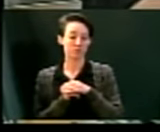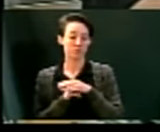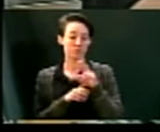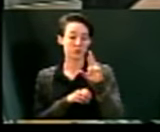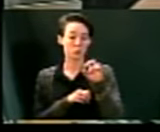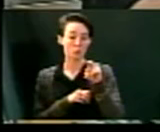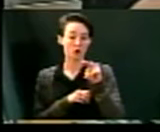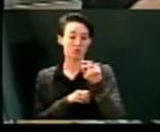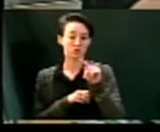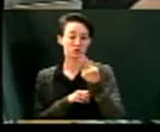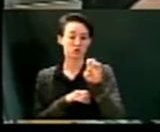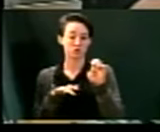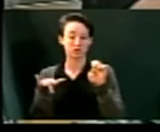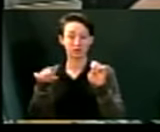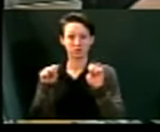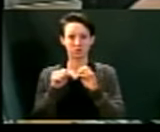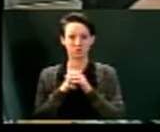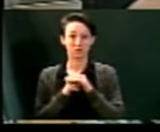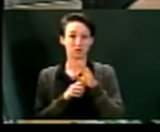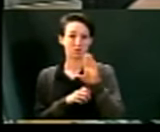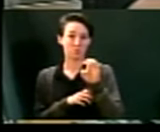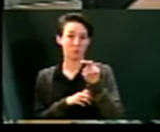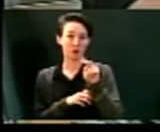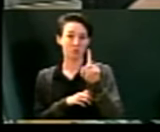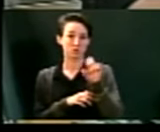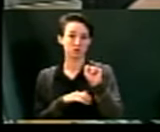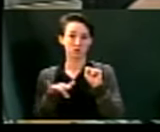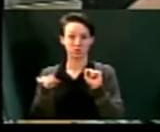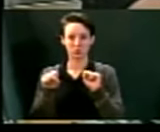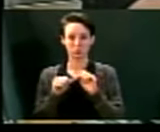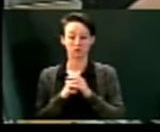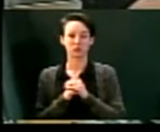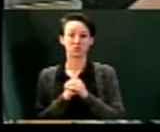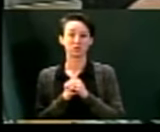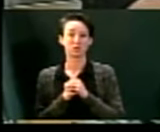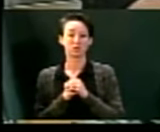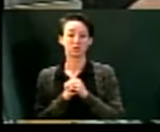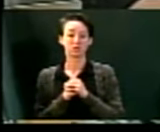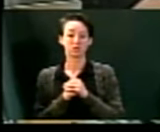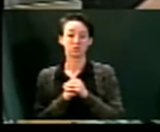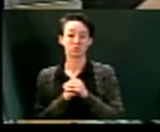Ms. Roundtree? Yes. Ms. Bounds? Yes.